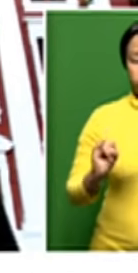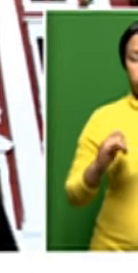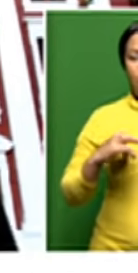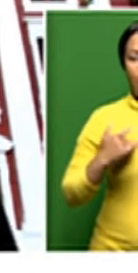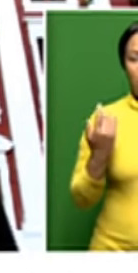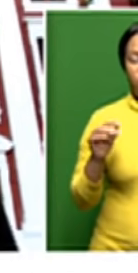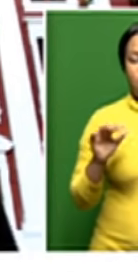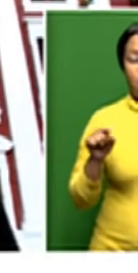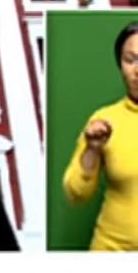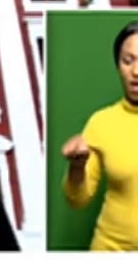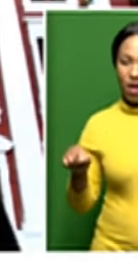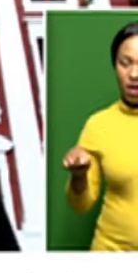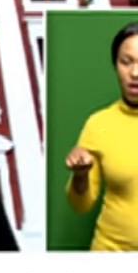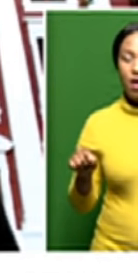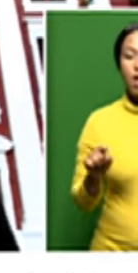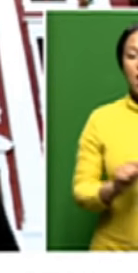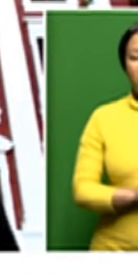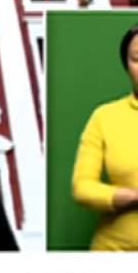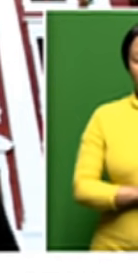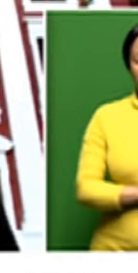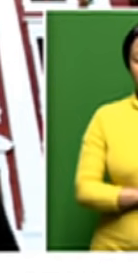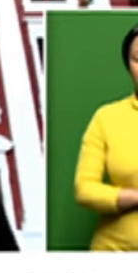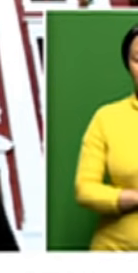livelihoods of the people there. One of the first questions.